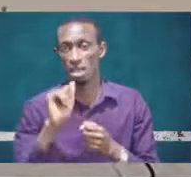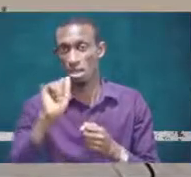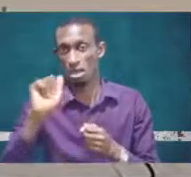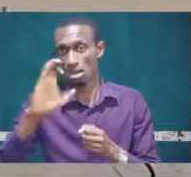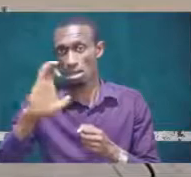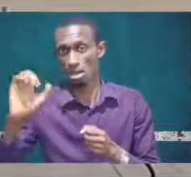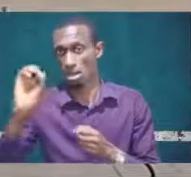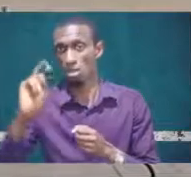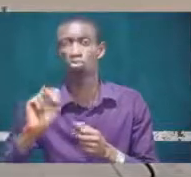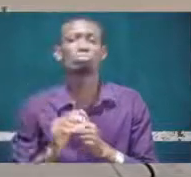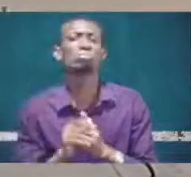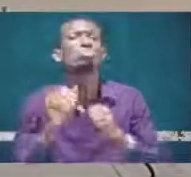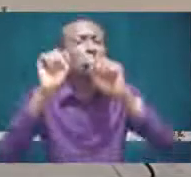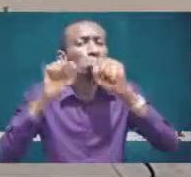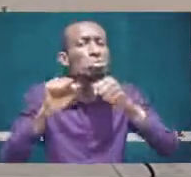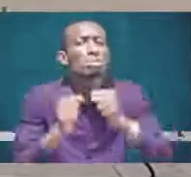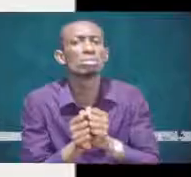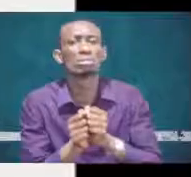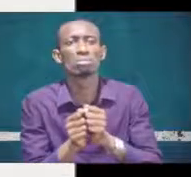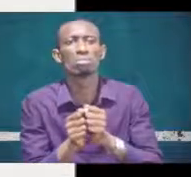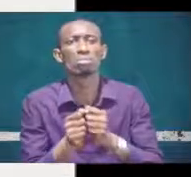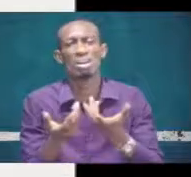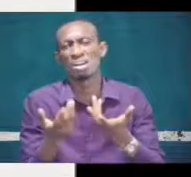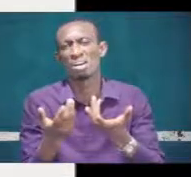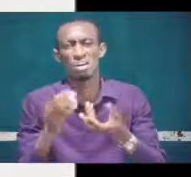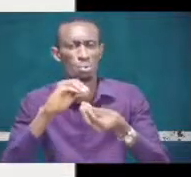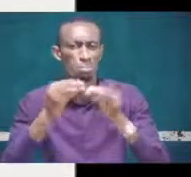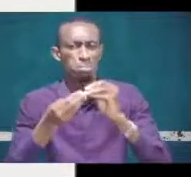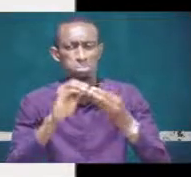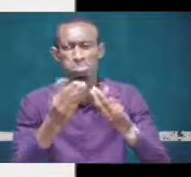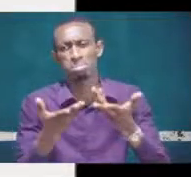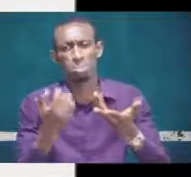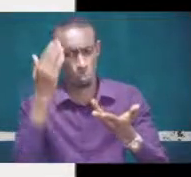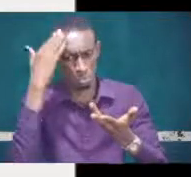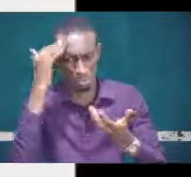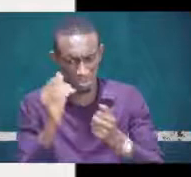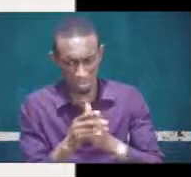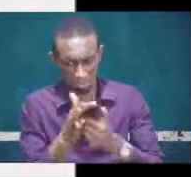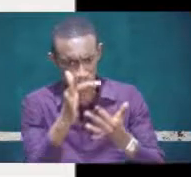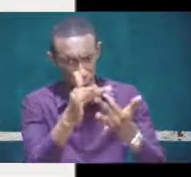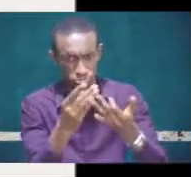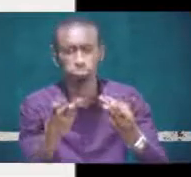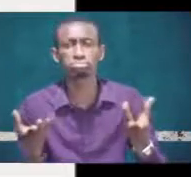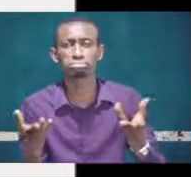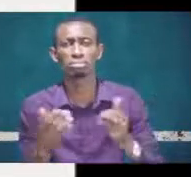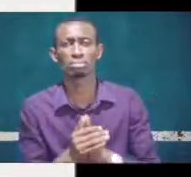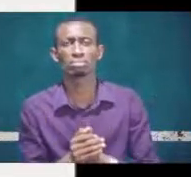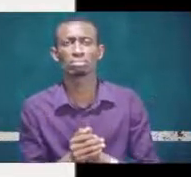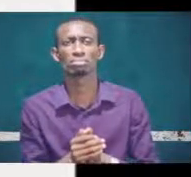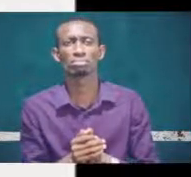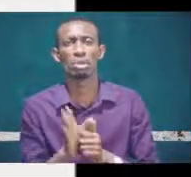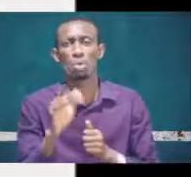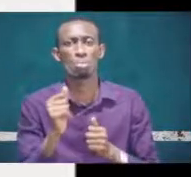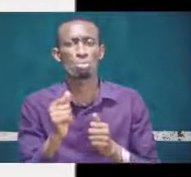This means that it is used as a unit of value for carrying out calculations and accounting procedures. Now,